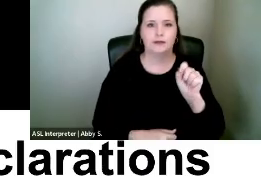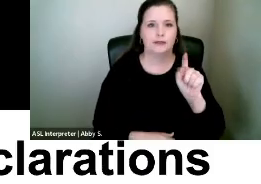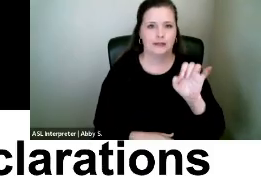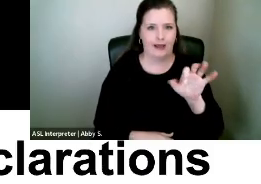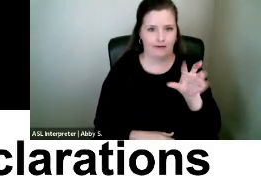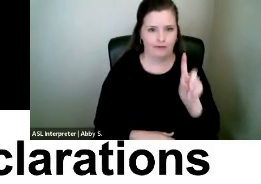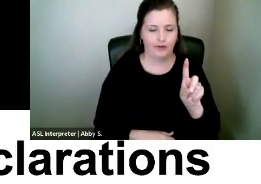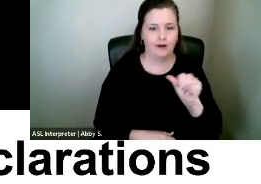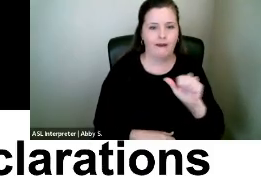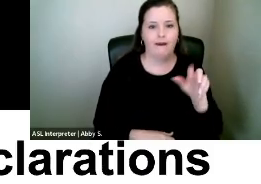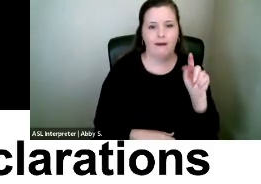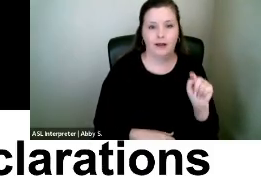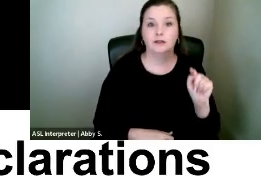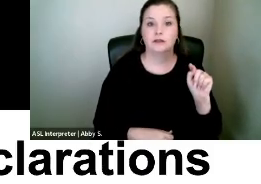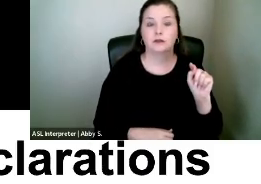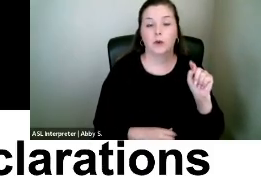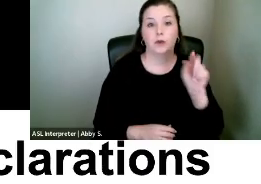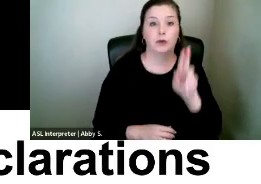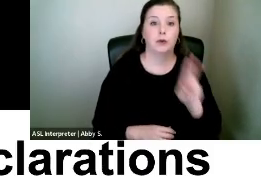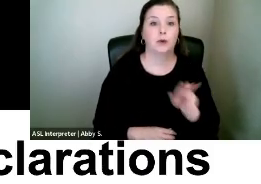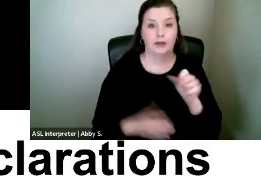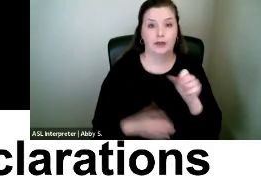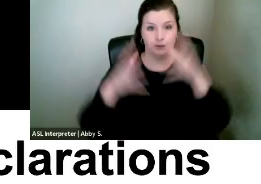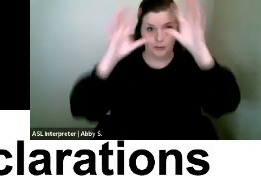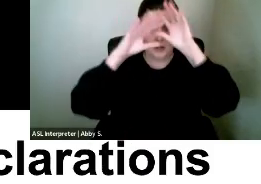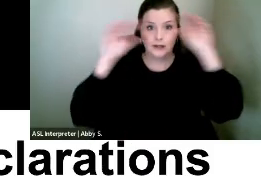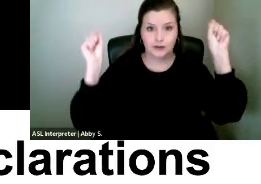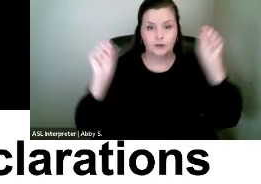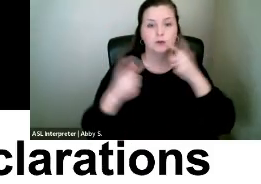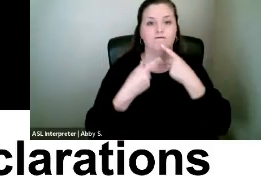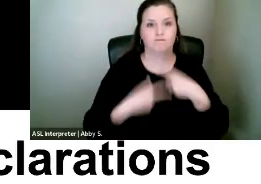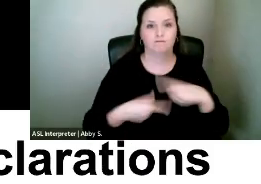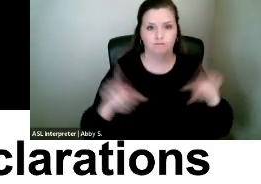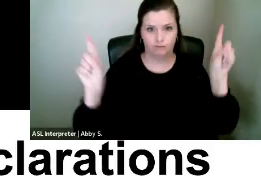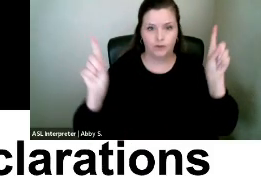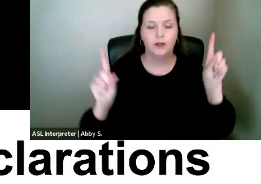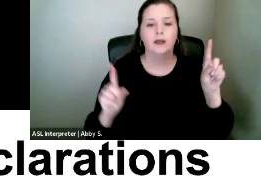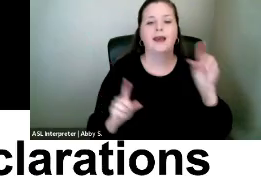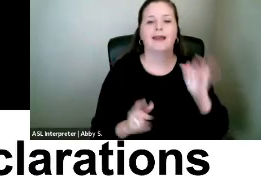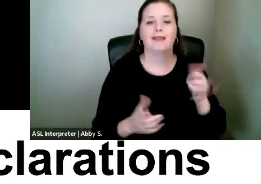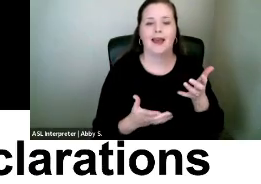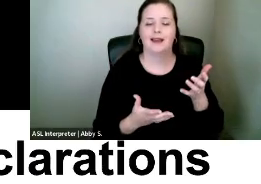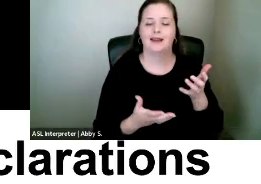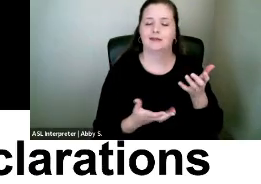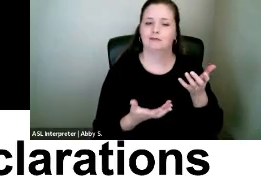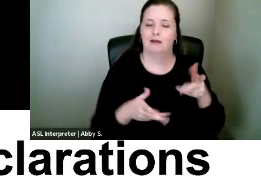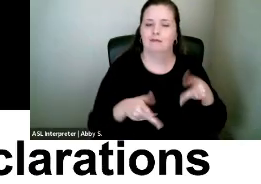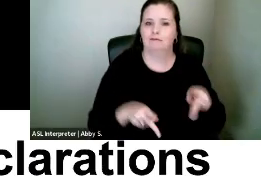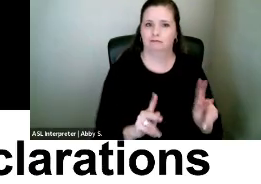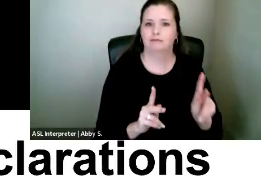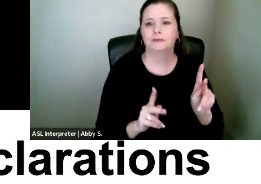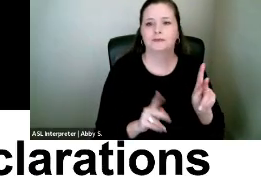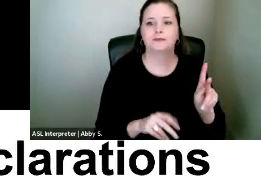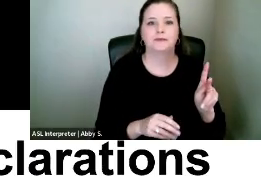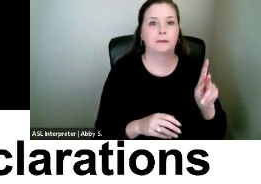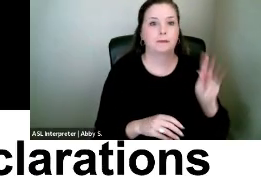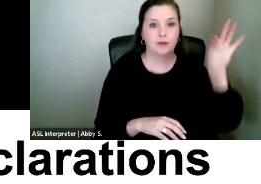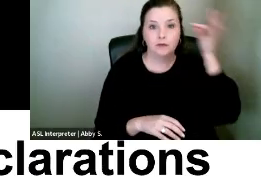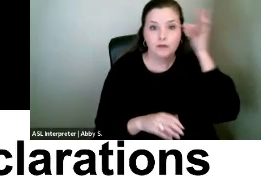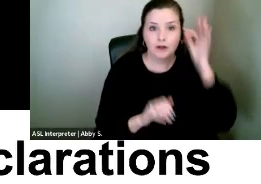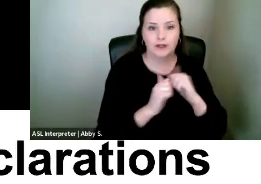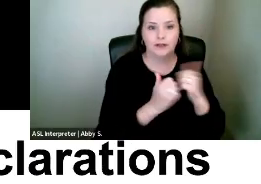proclamation to be made by the President of the United States, which enables federal agencies to provide assistance for natural and